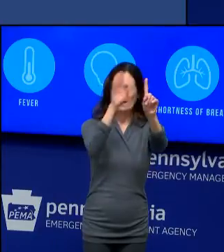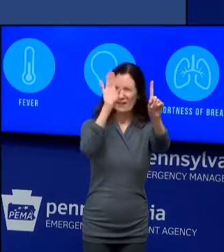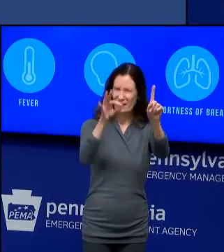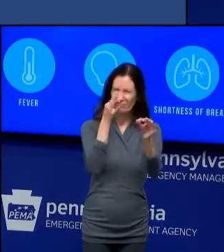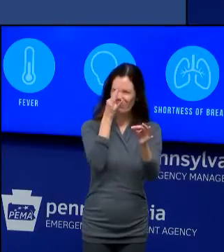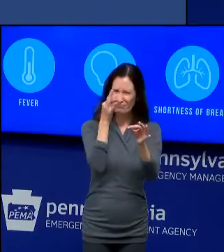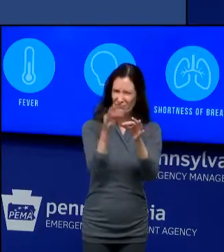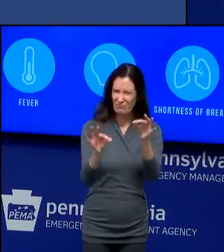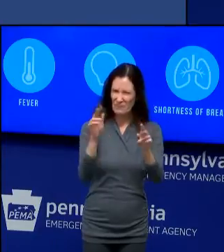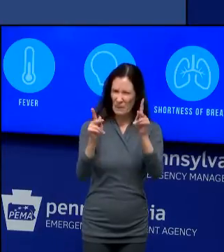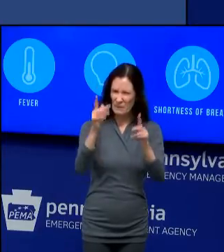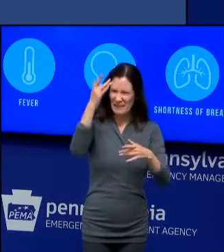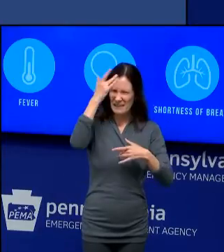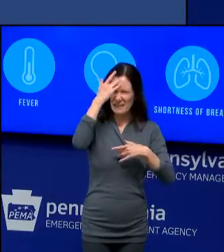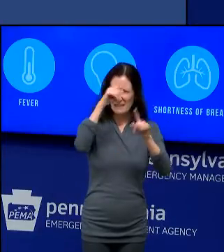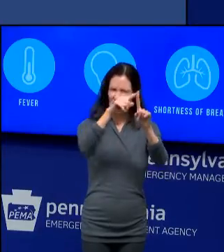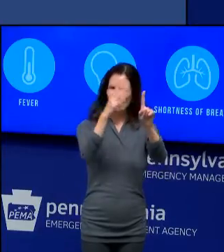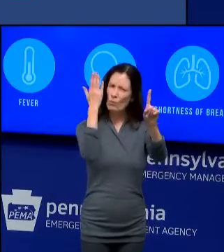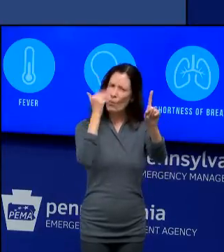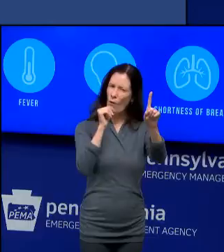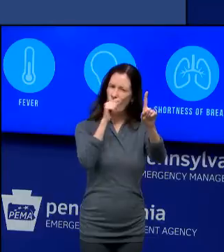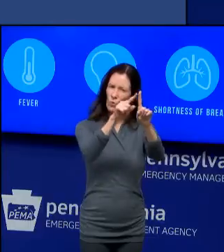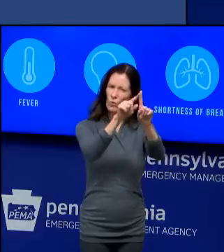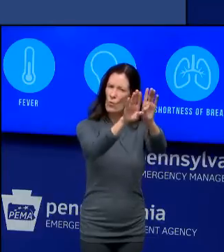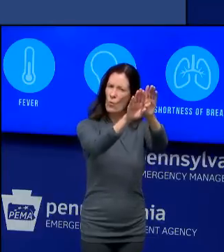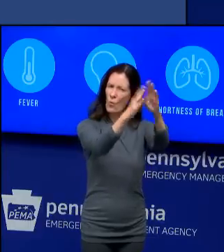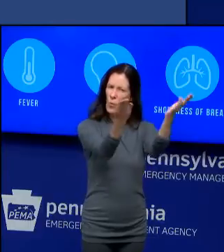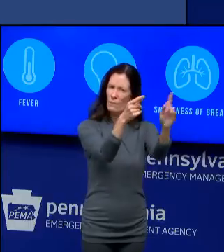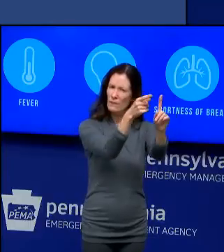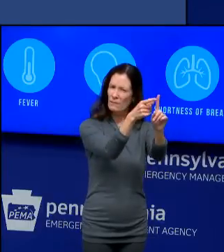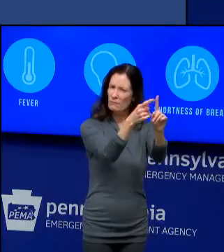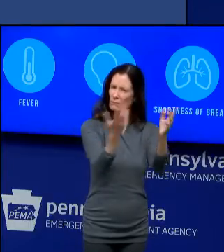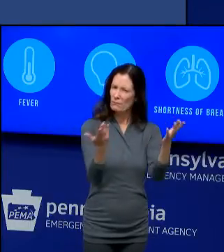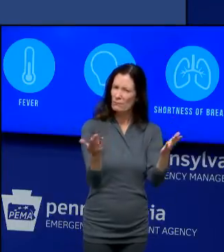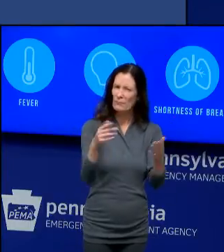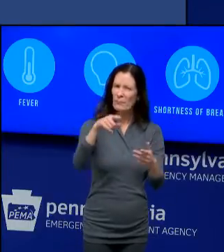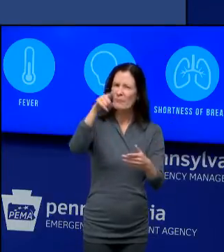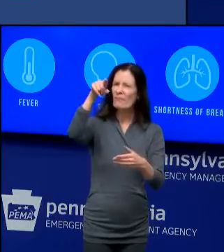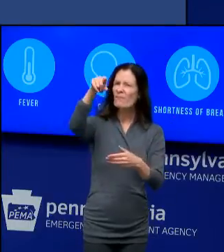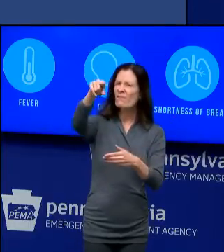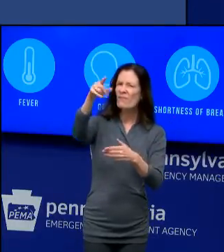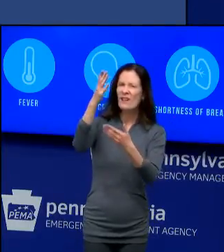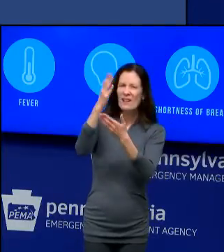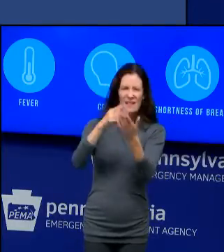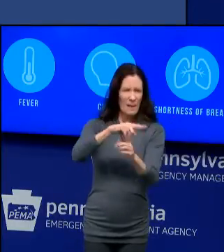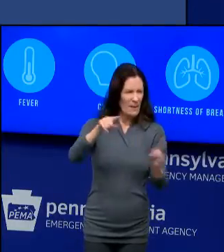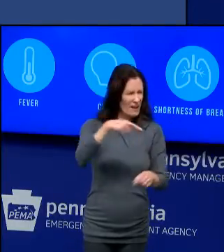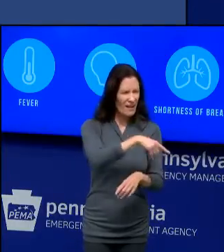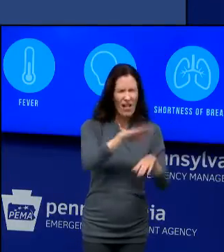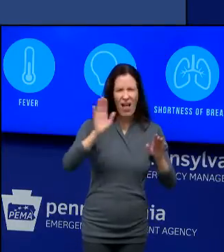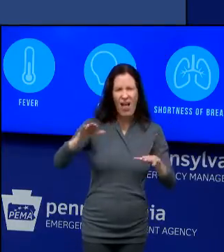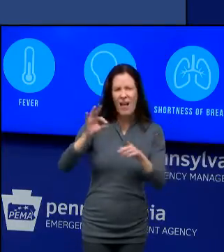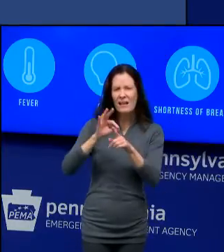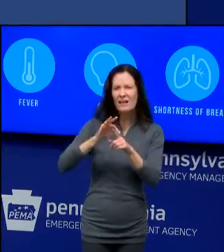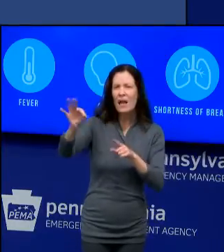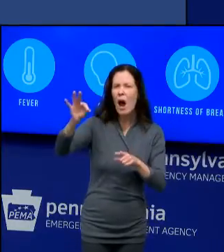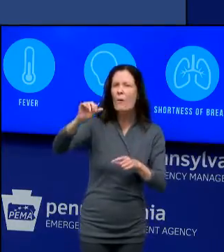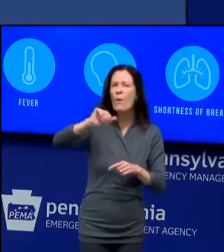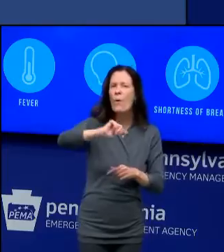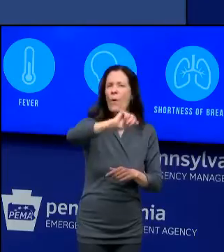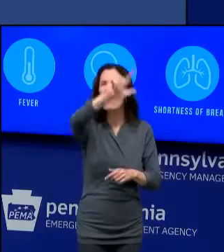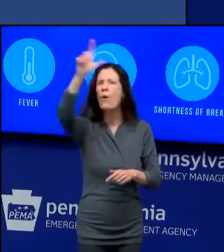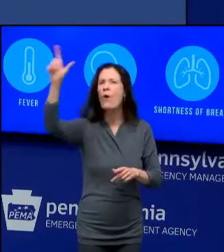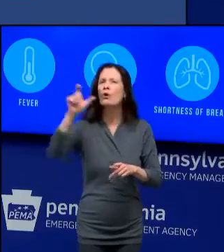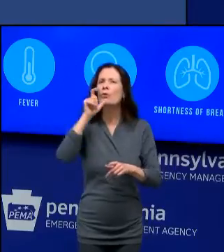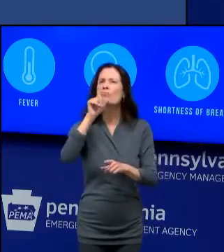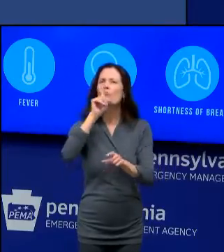cases is being undercounted because of lack of tests. What's being done to get tests to remote rural areas like ours? So